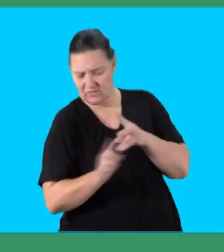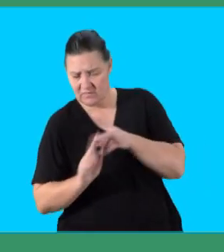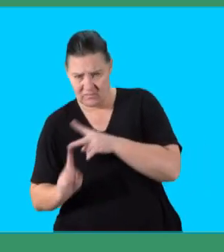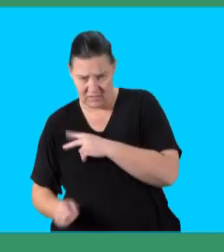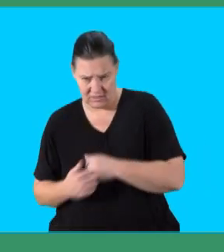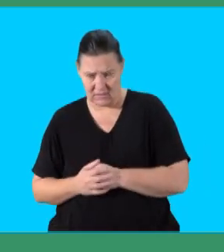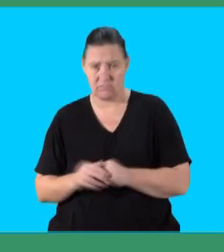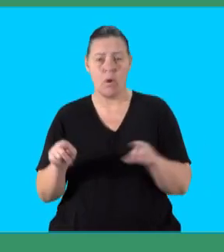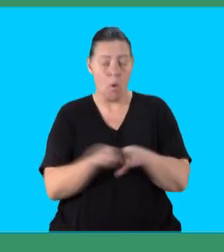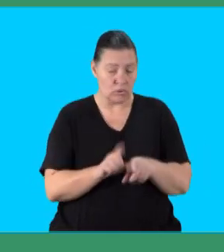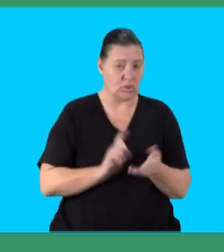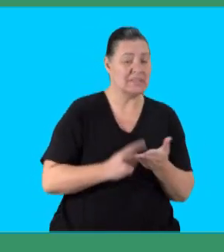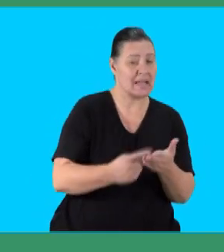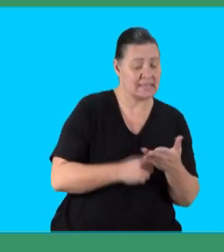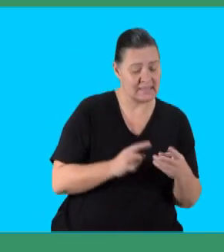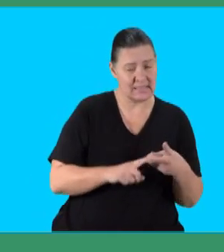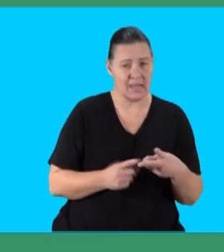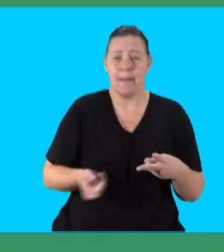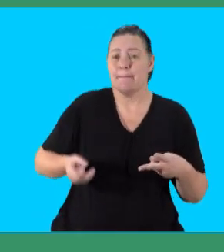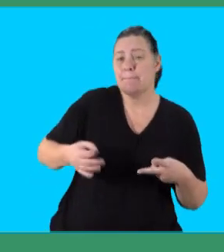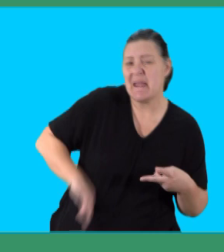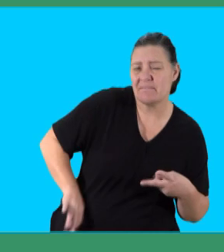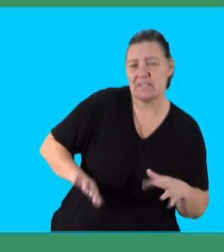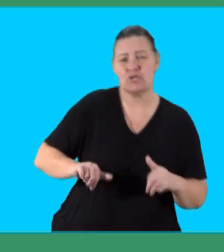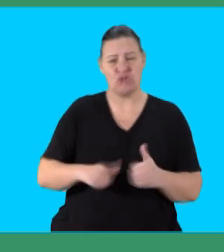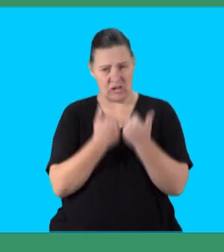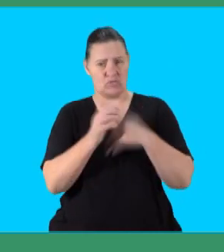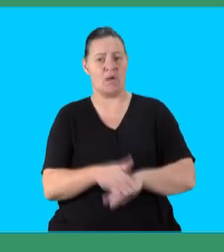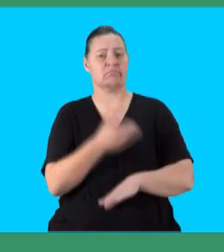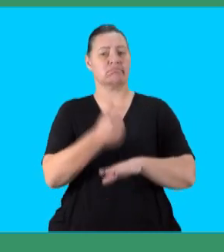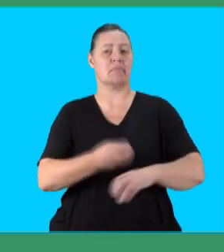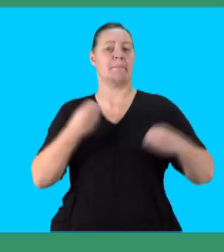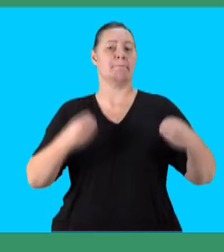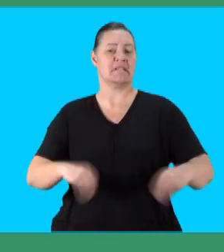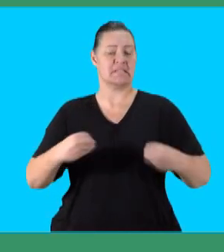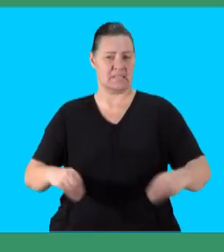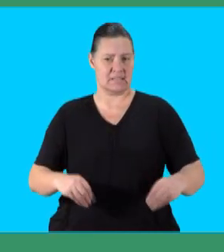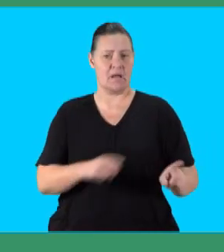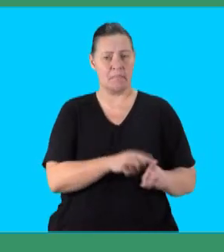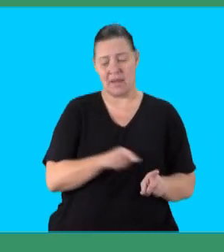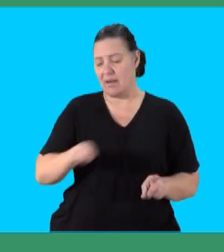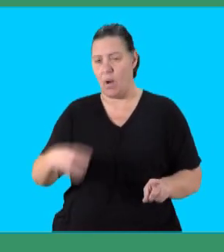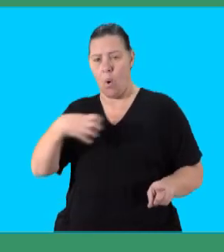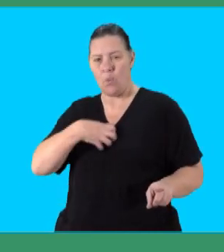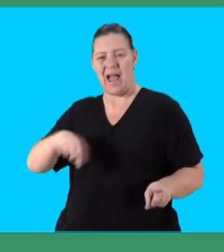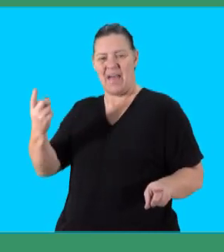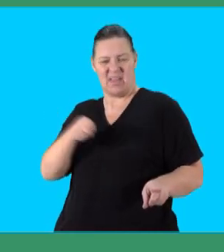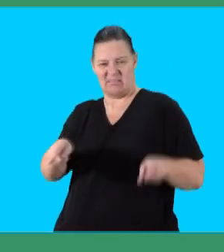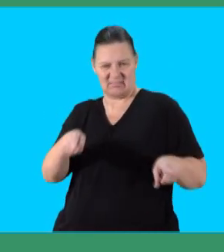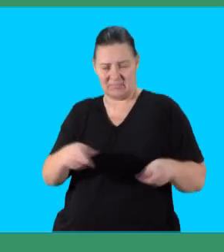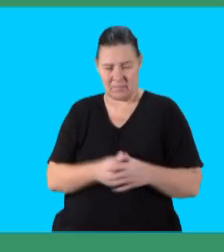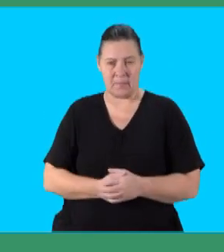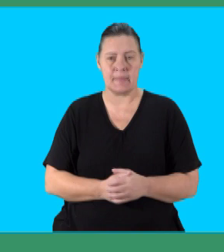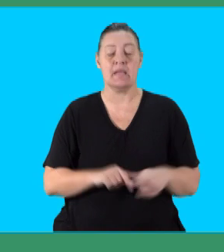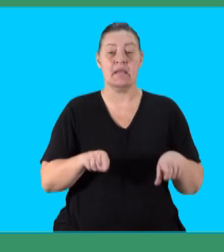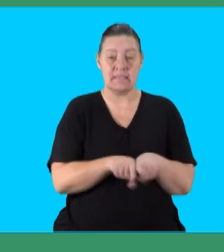able to discuss the benefits and challenges of establishing a company versus other forms of ownership. And lastly, you should